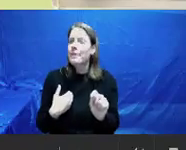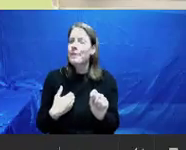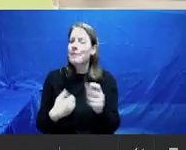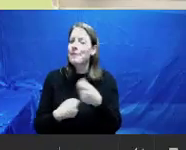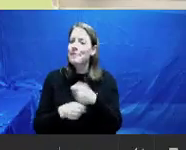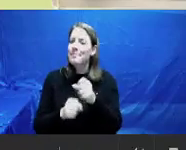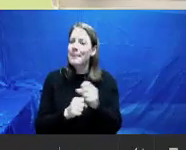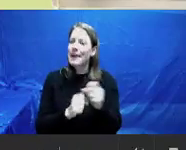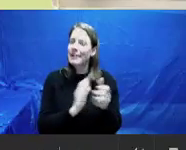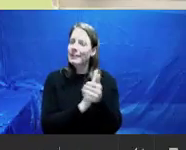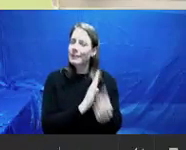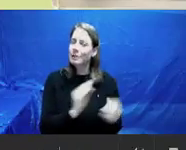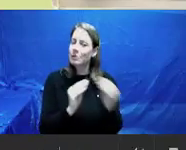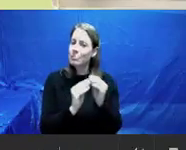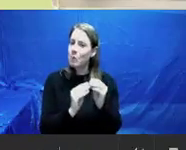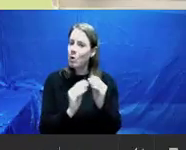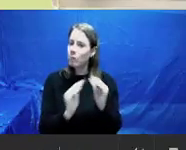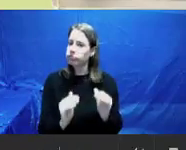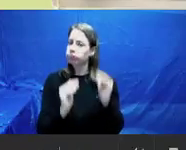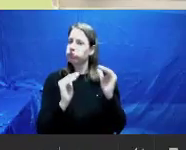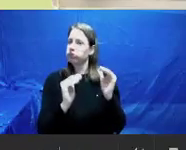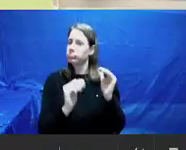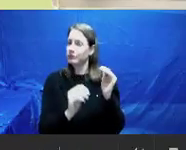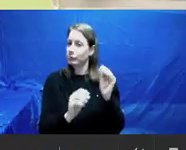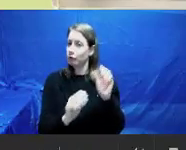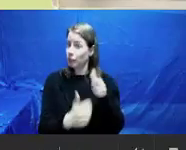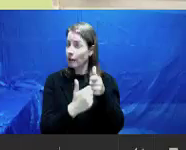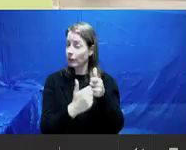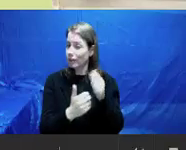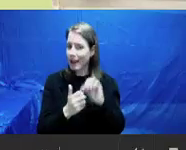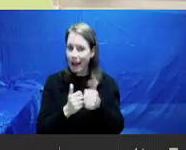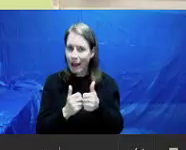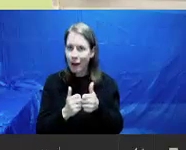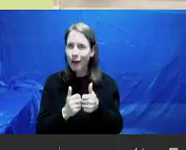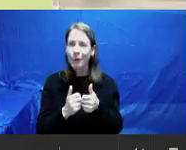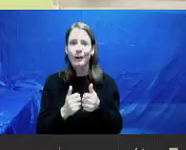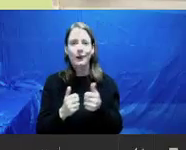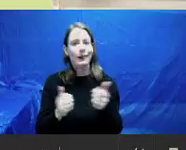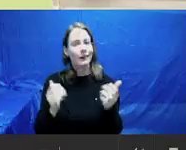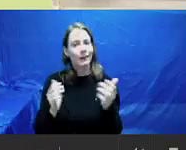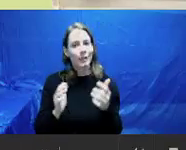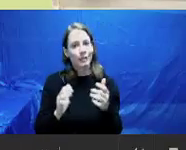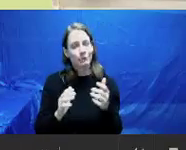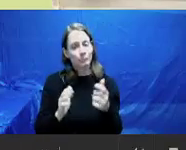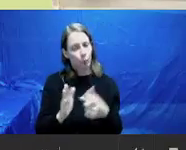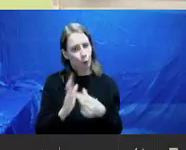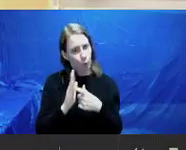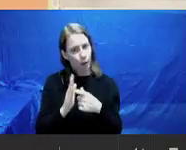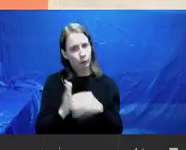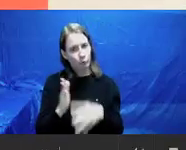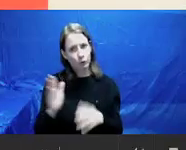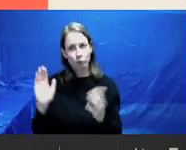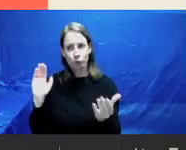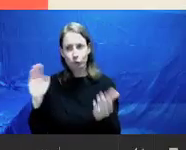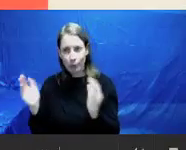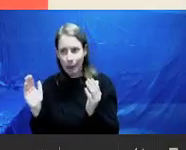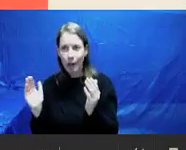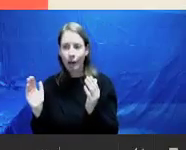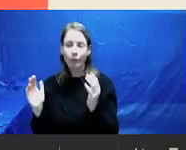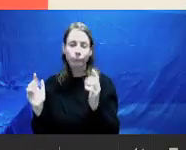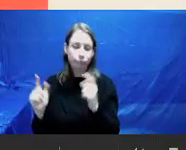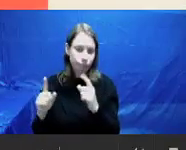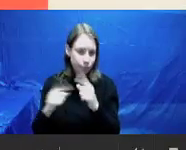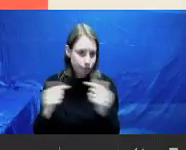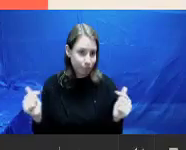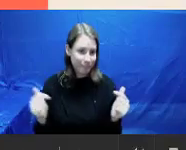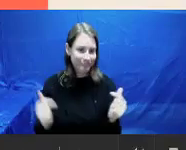good questions for us to think about, for us to ponder, perhaps for us to collaborate with others on as well. Thank you for joining me